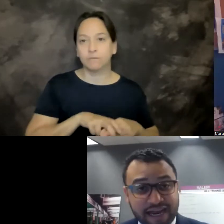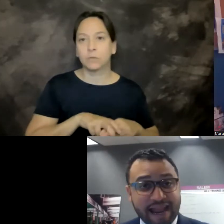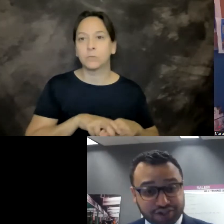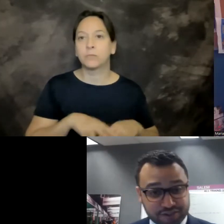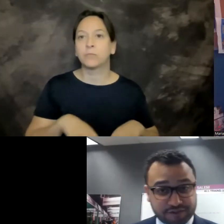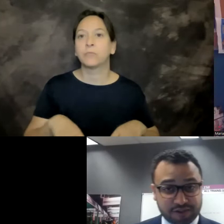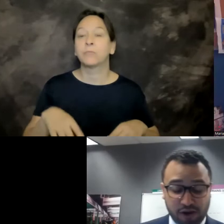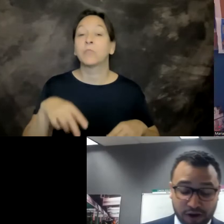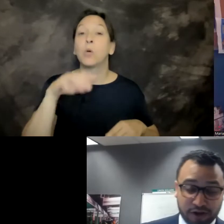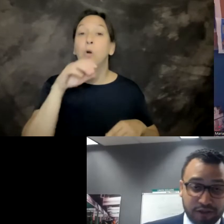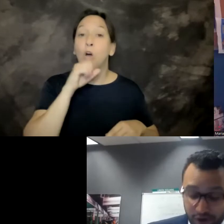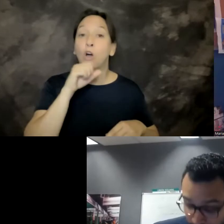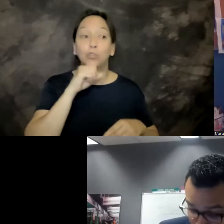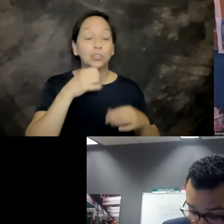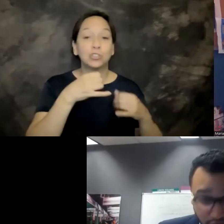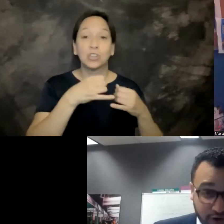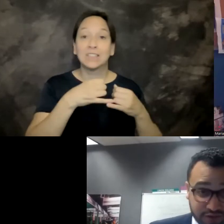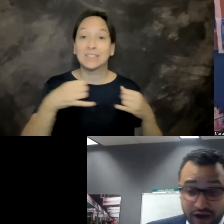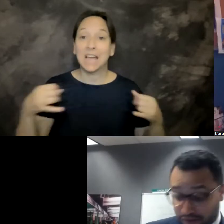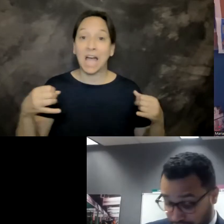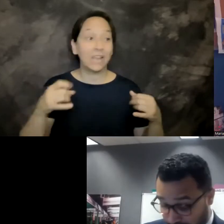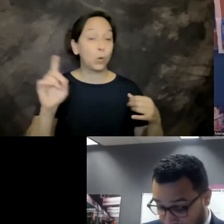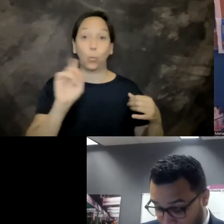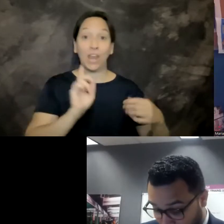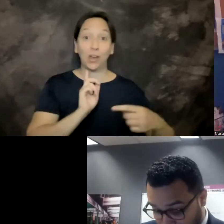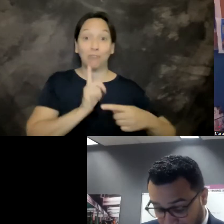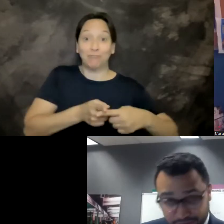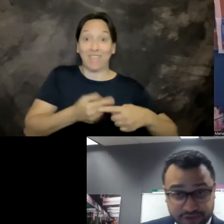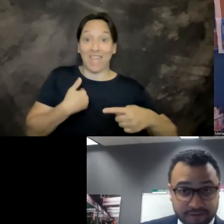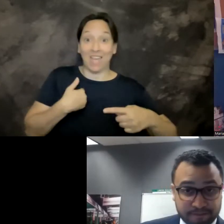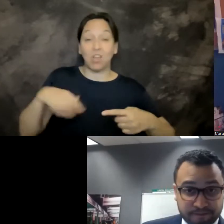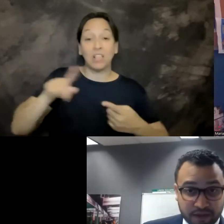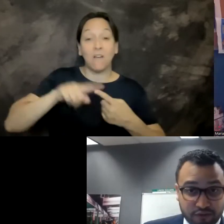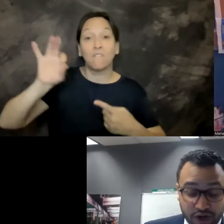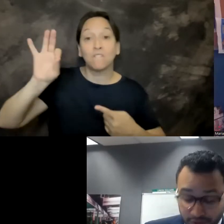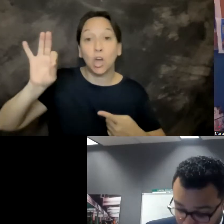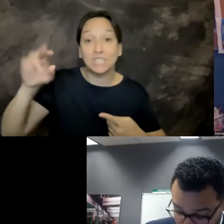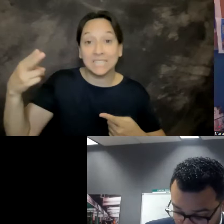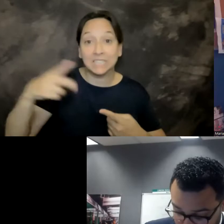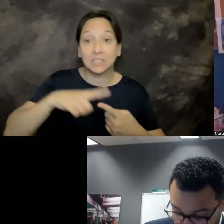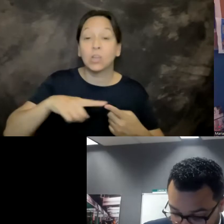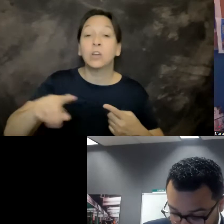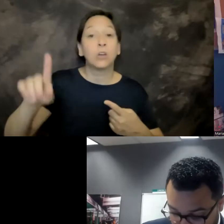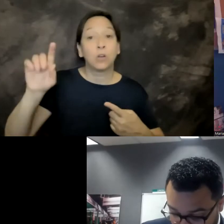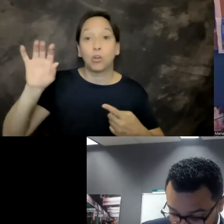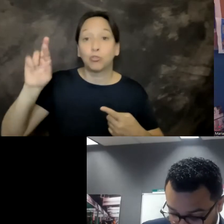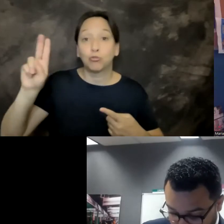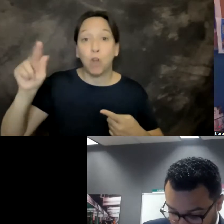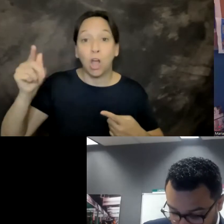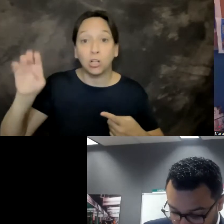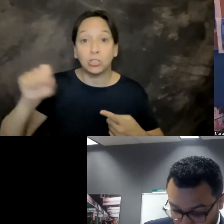Line connections on the Orange Line are as follows: Forest Hills, Ruggles, Back